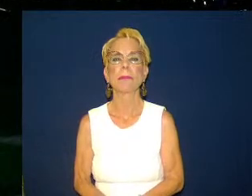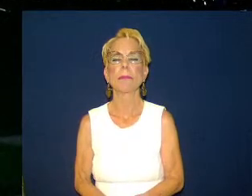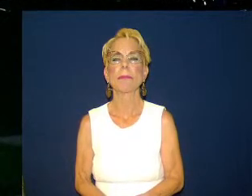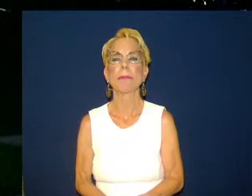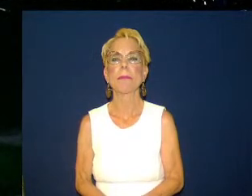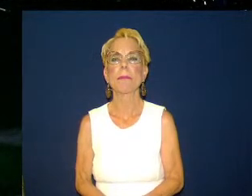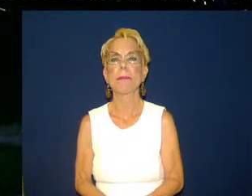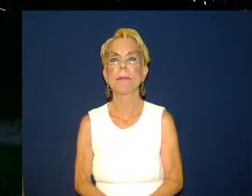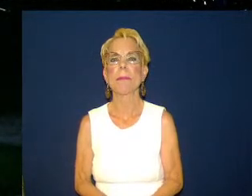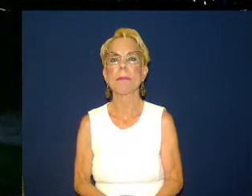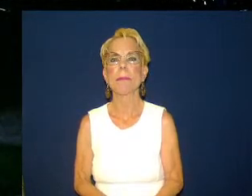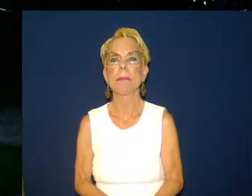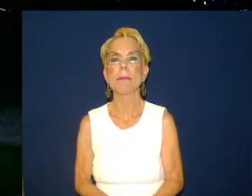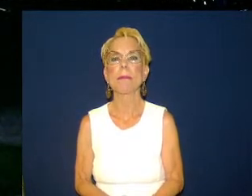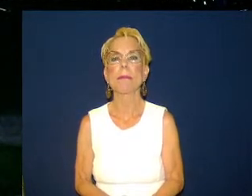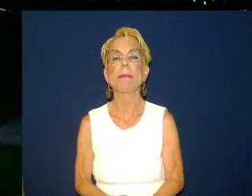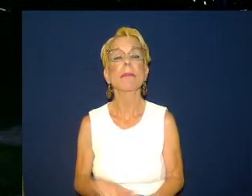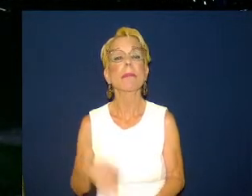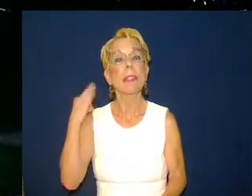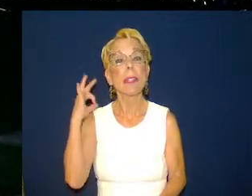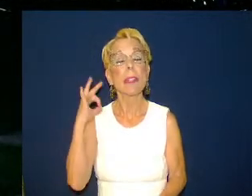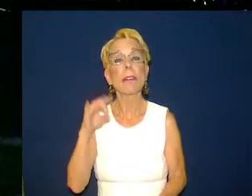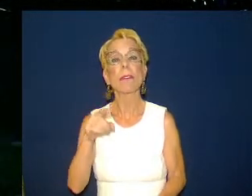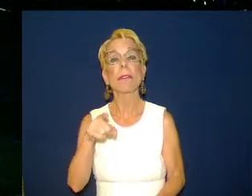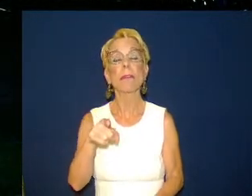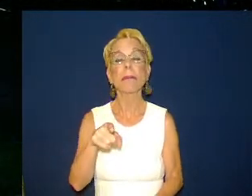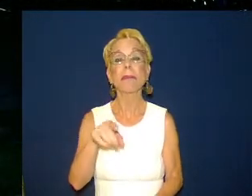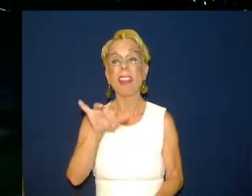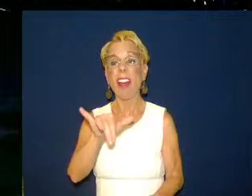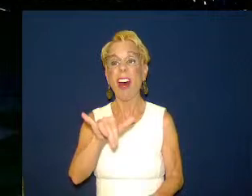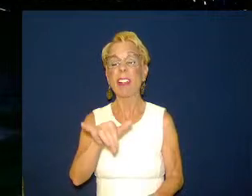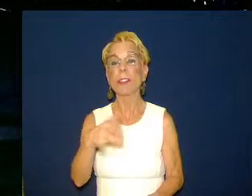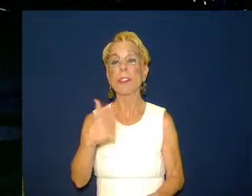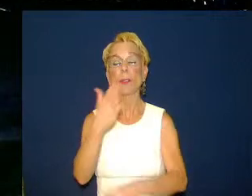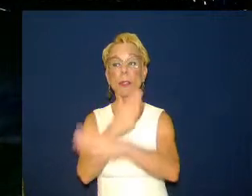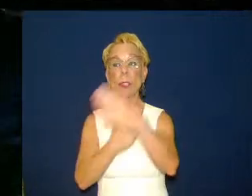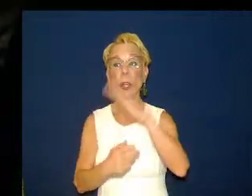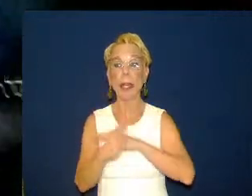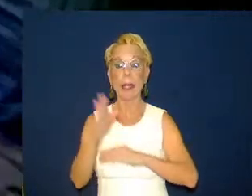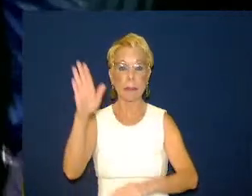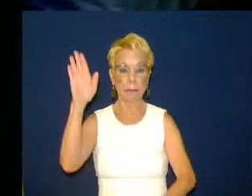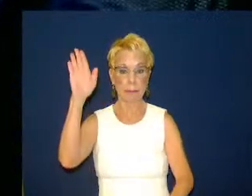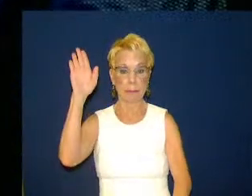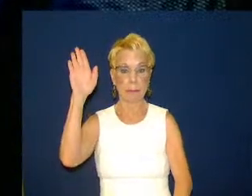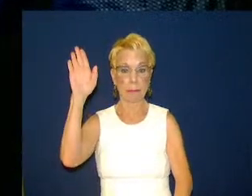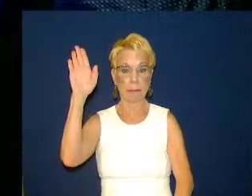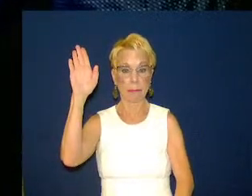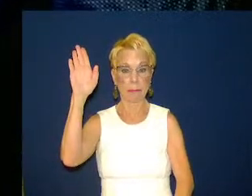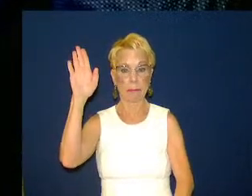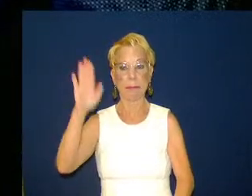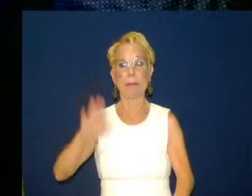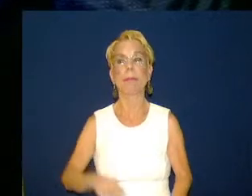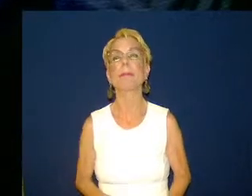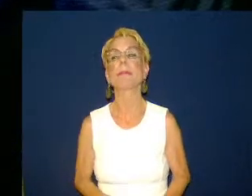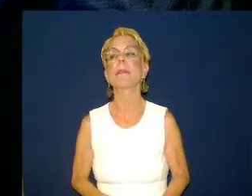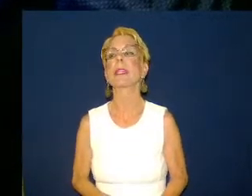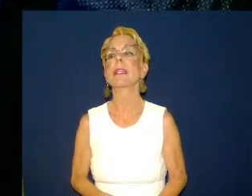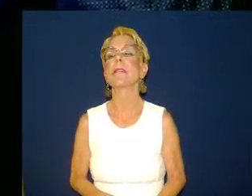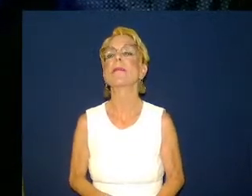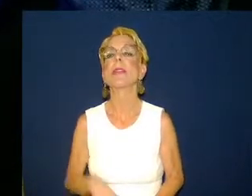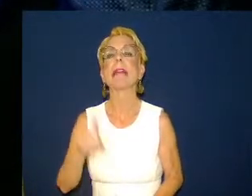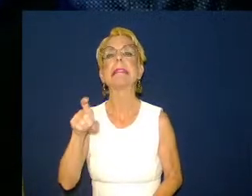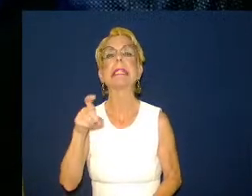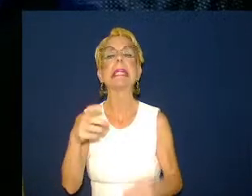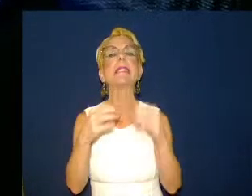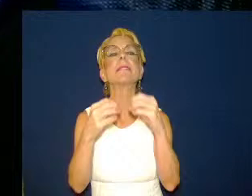I'm just going to ask you, if that's you, just raise your hand and say, Pastor, that's me. I need to make that